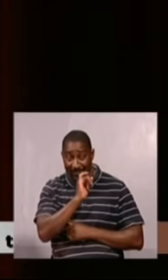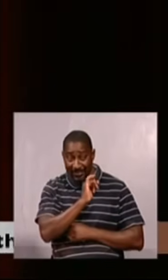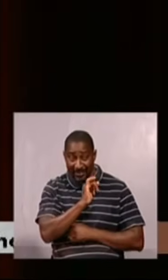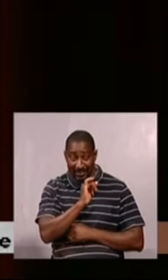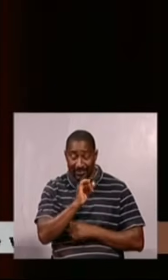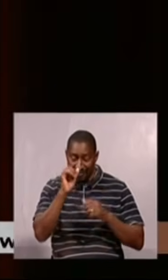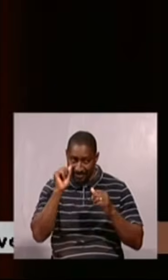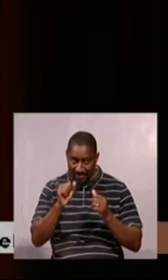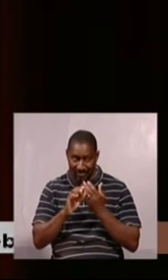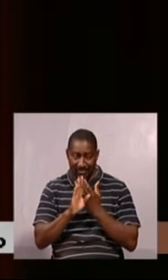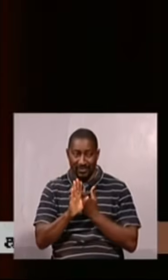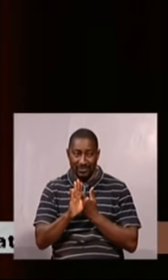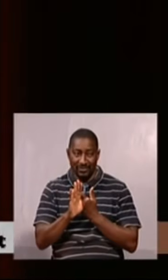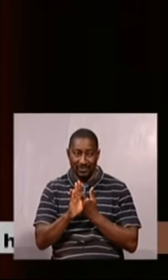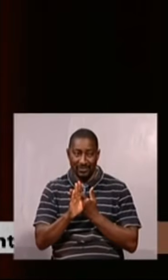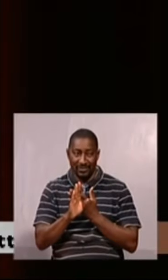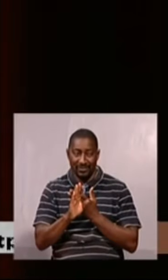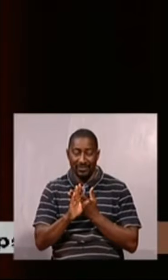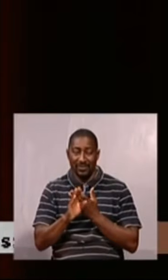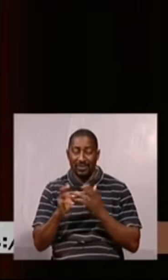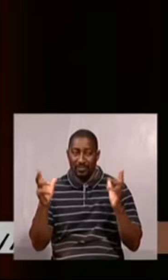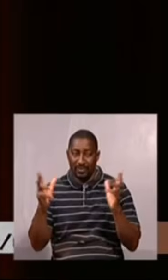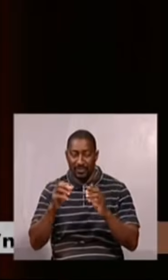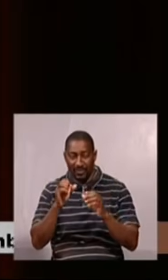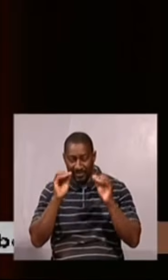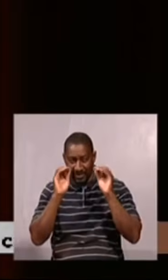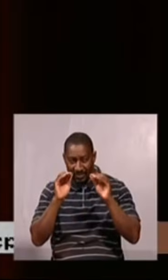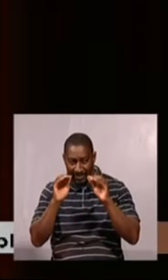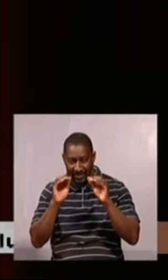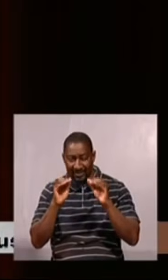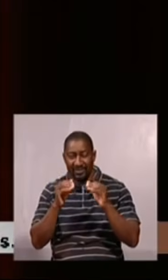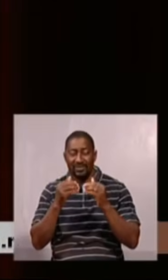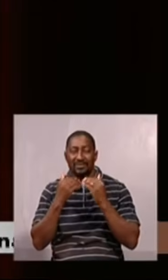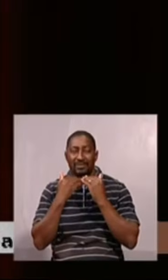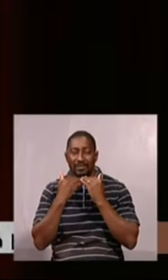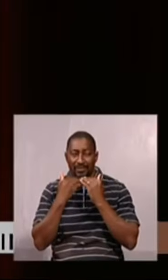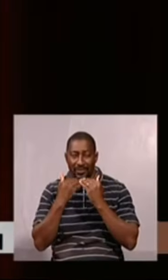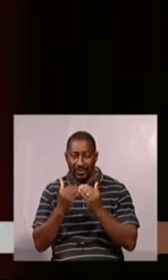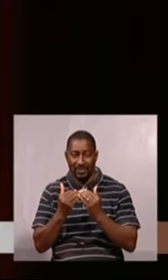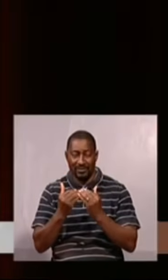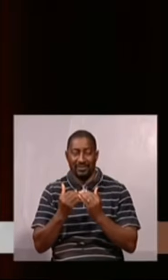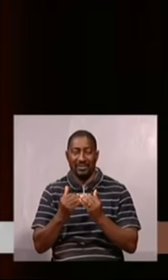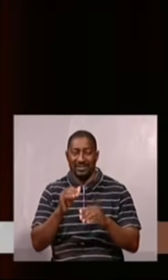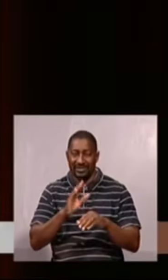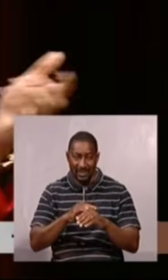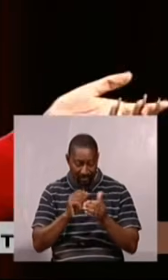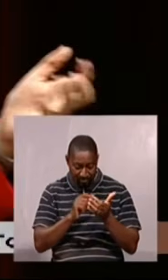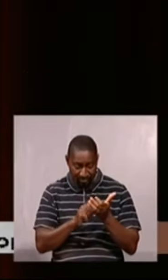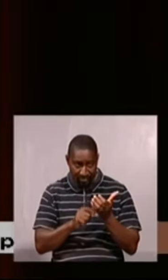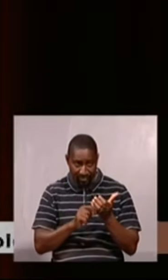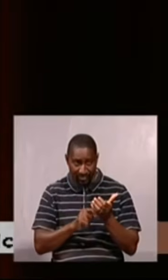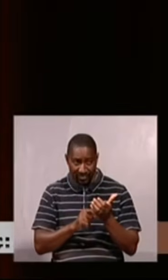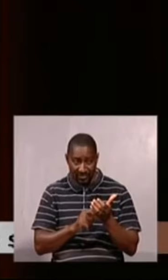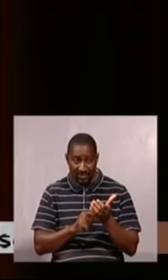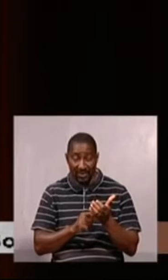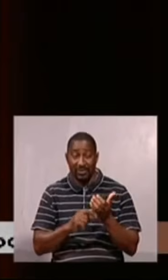need to protect. So consumer education is very important. Educating somebody that even owns a mobile phone. And again, with